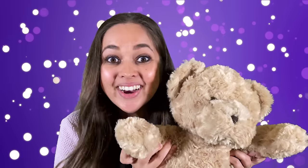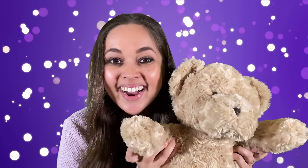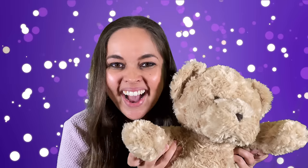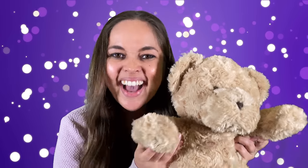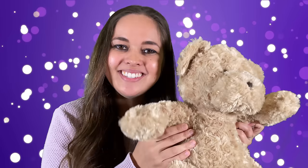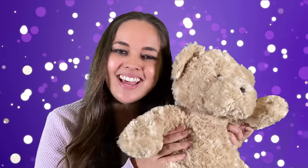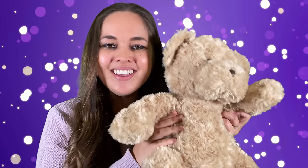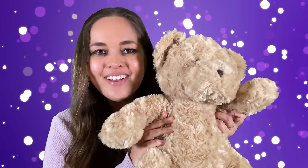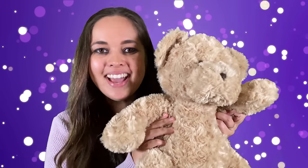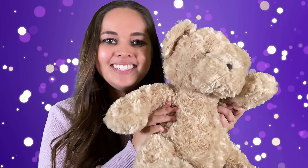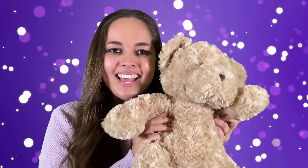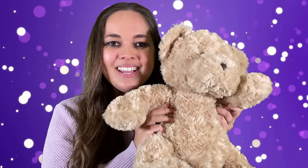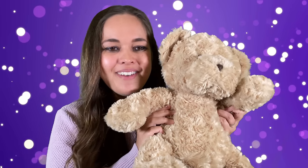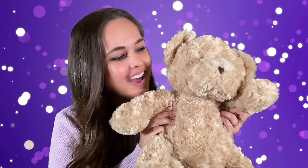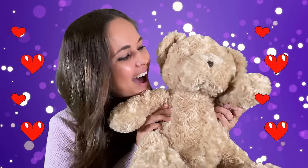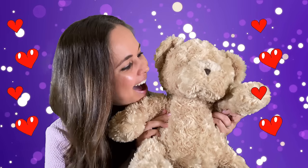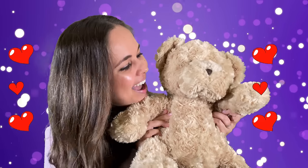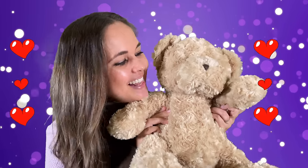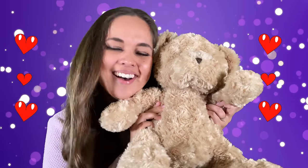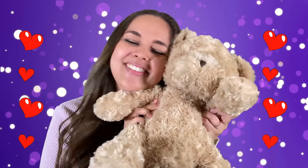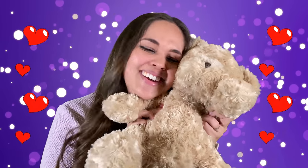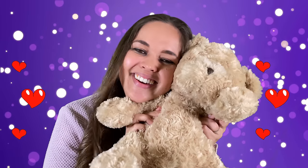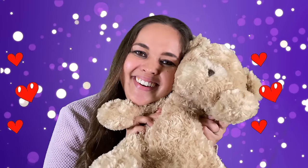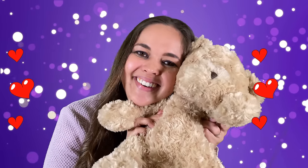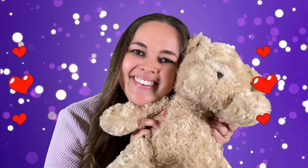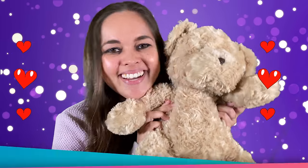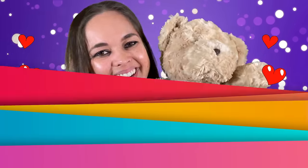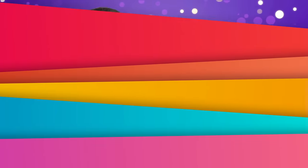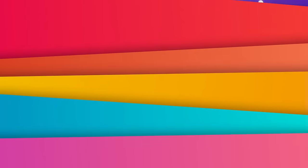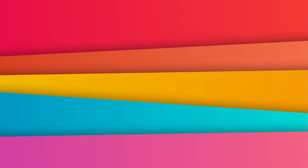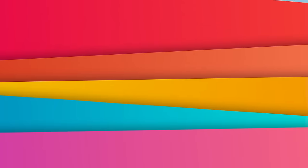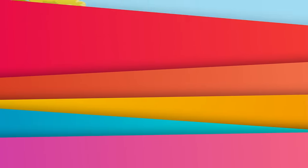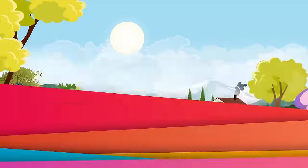peek-a-boo. Teddy bear, I love you.